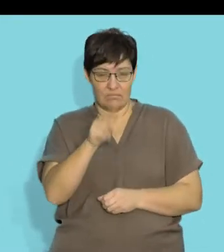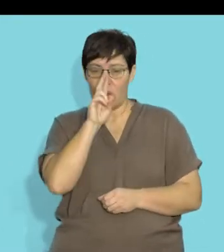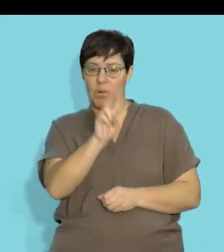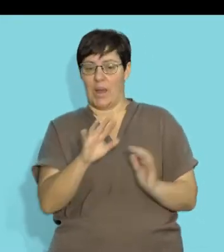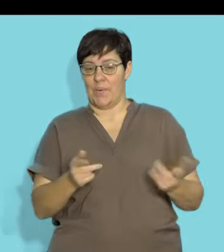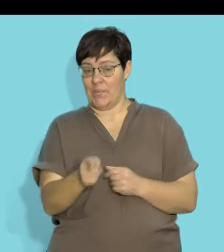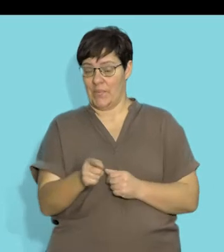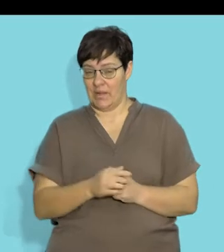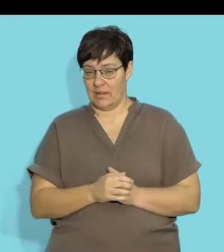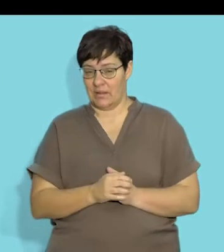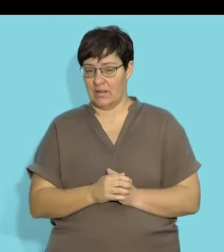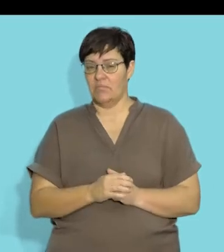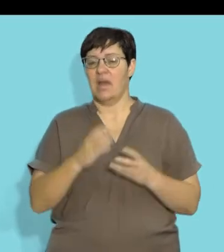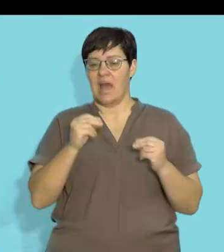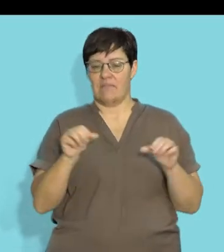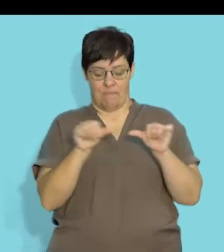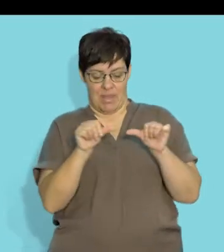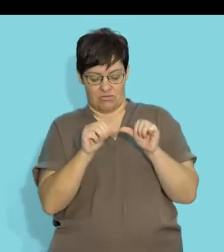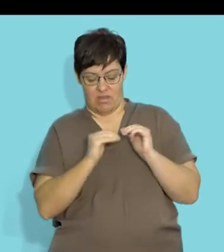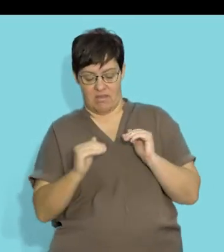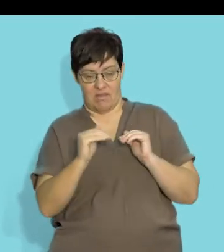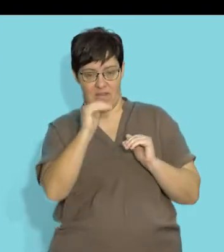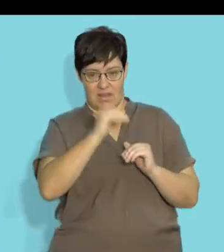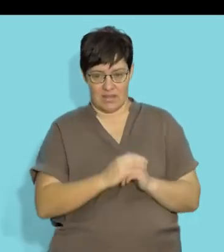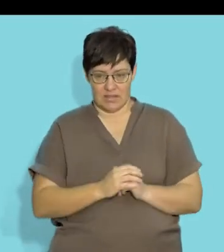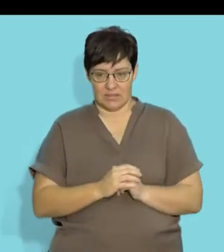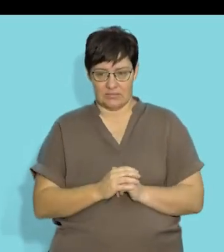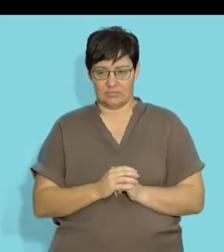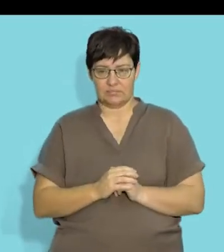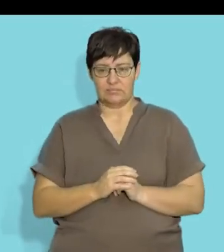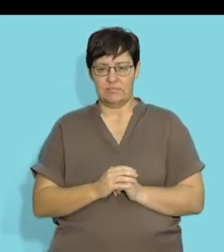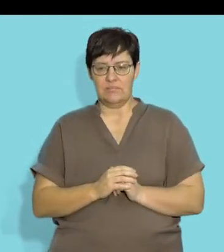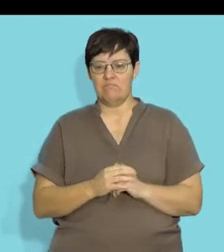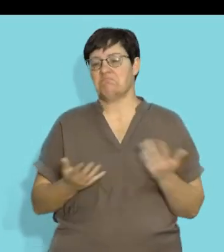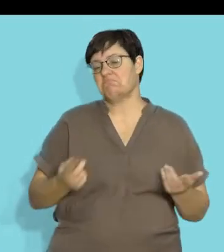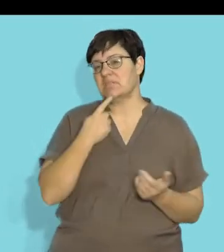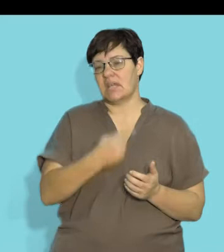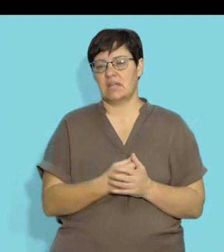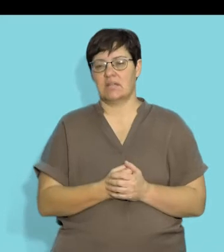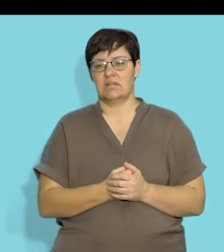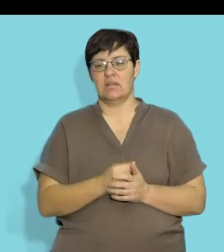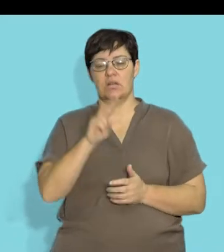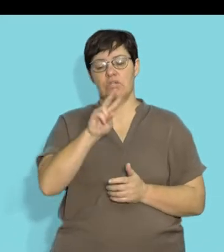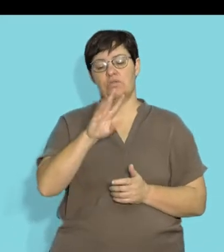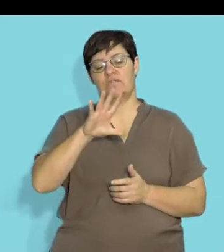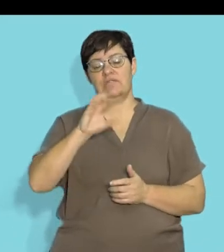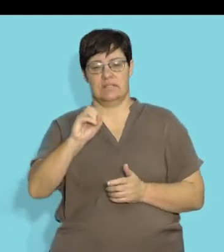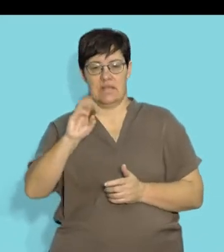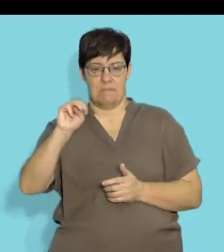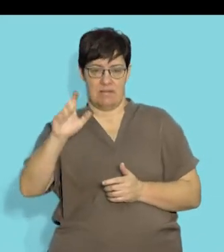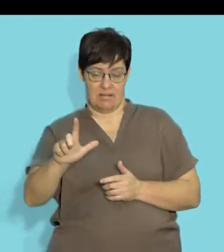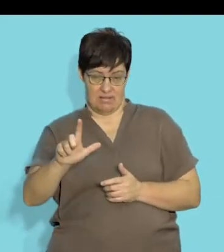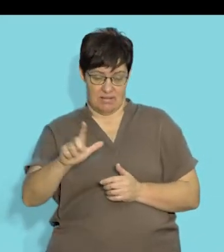looks like, okay? So it's got a measuring line. In this case, this is, say for argument's sake, a 250